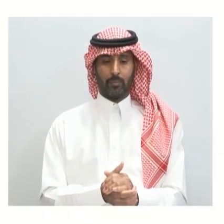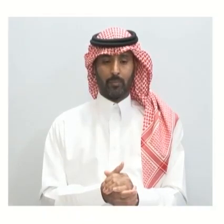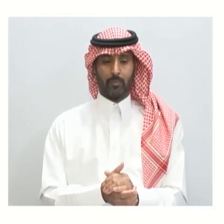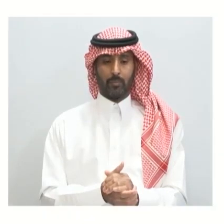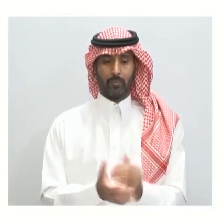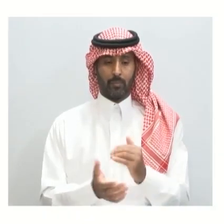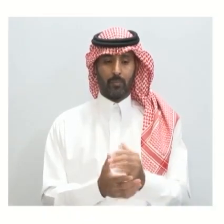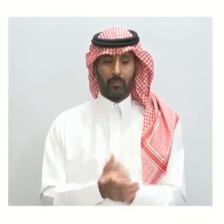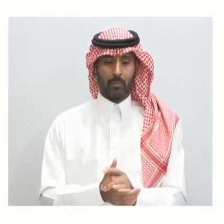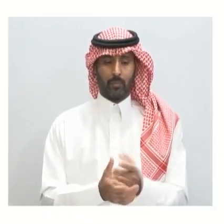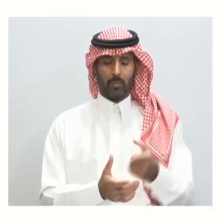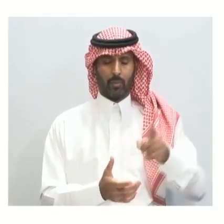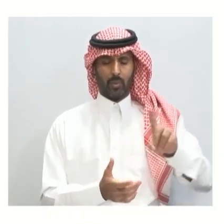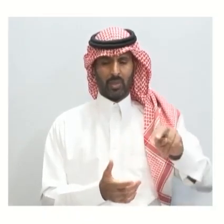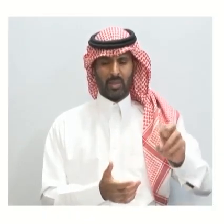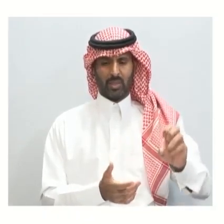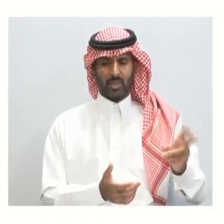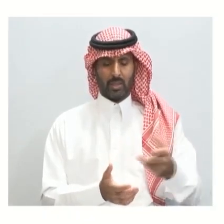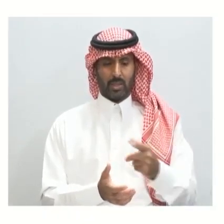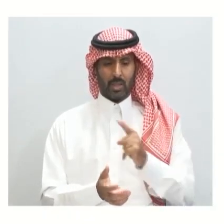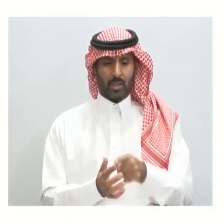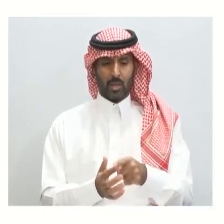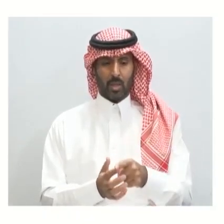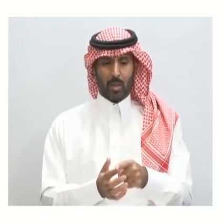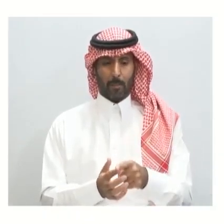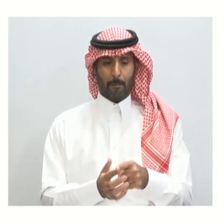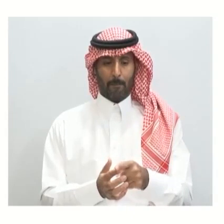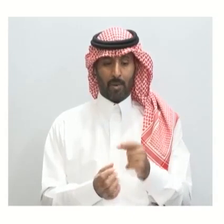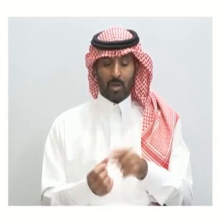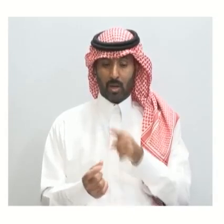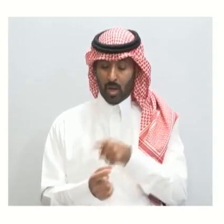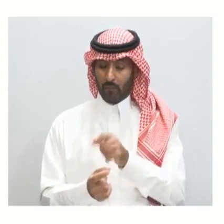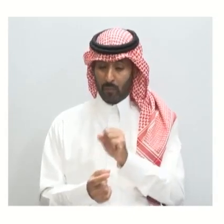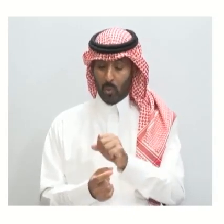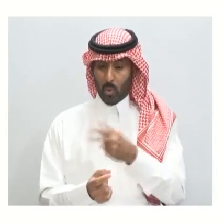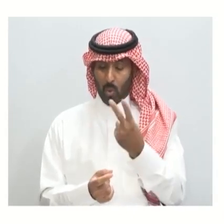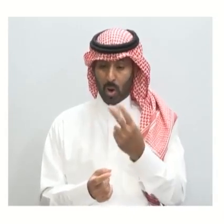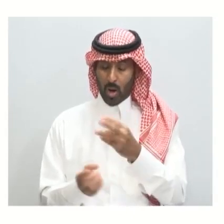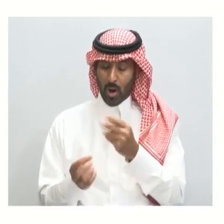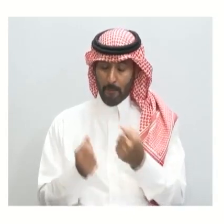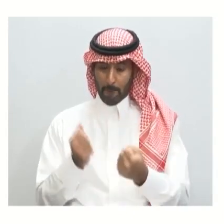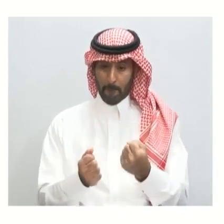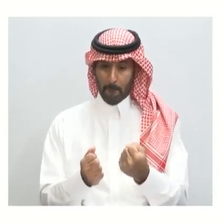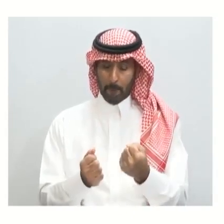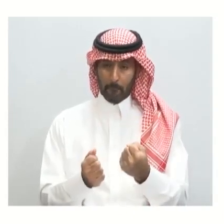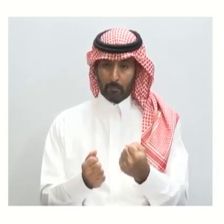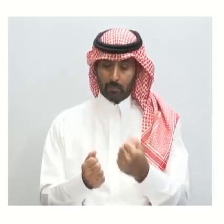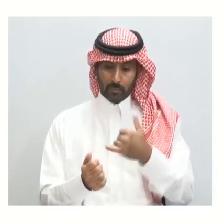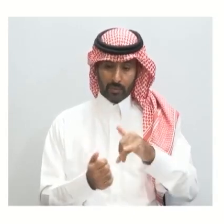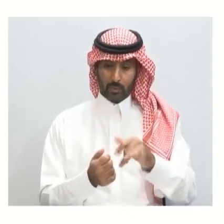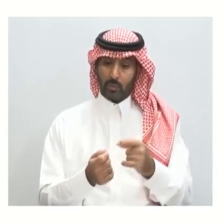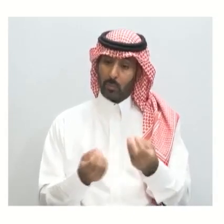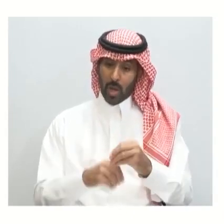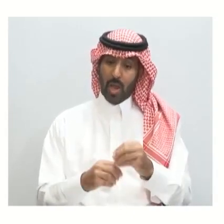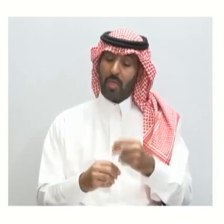Don is so materialistic, although he already has two cars, he's going to buy. We have here, yes,